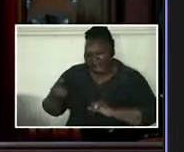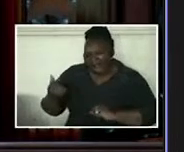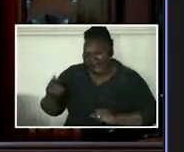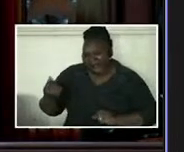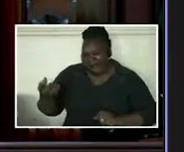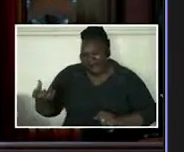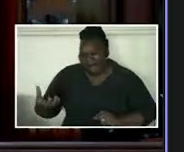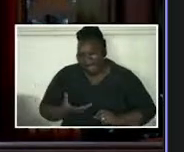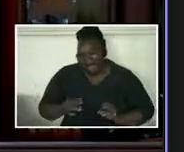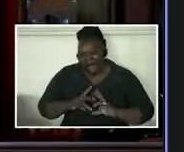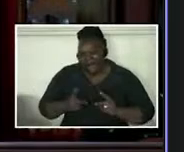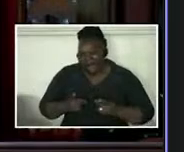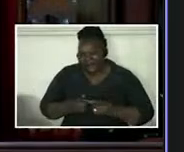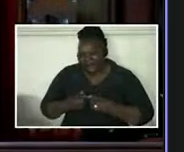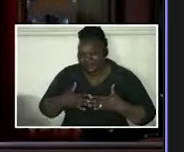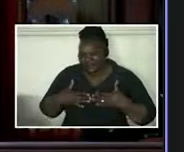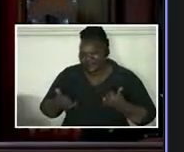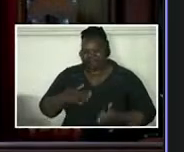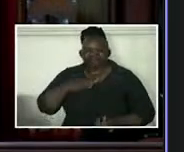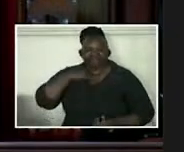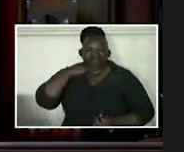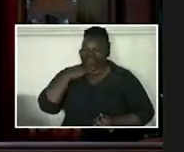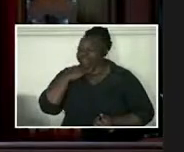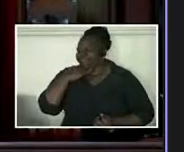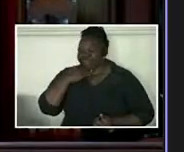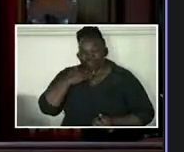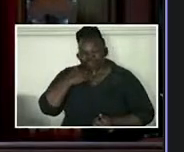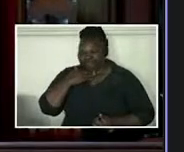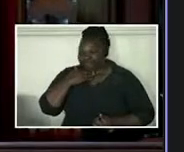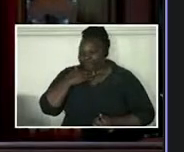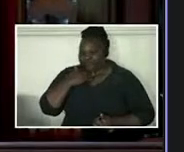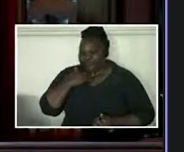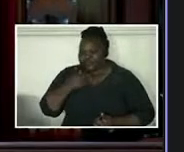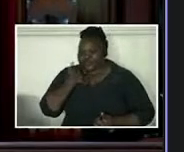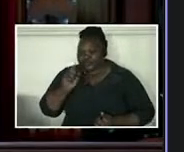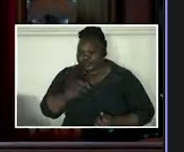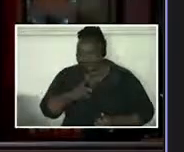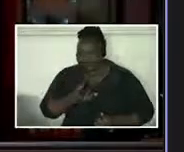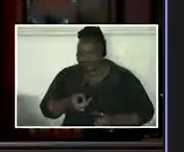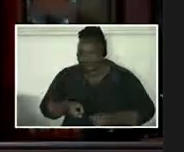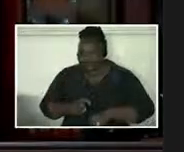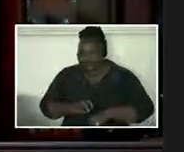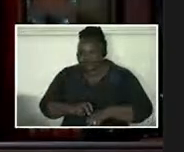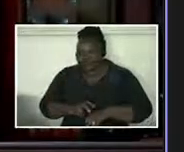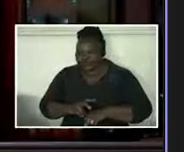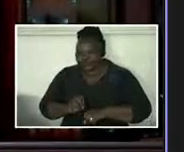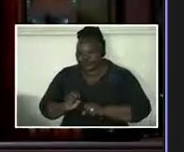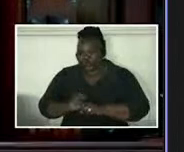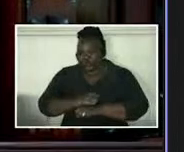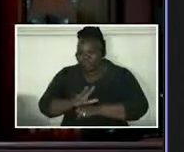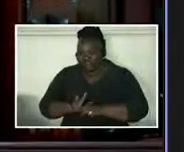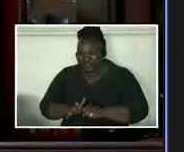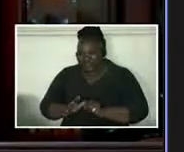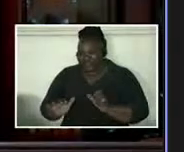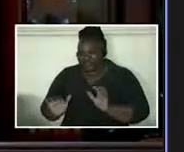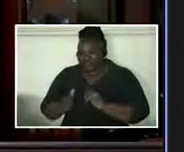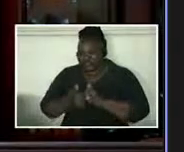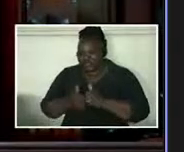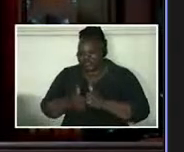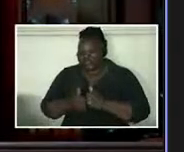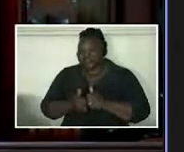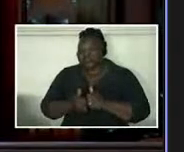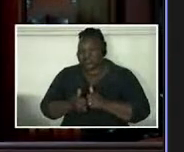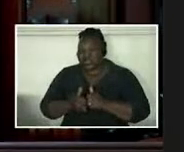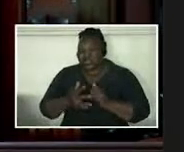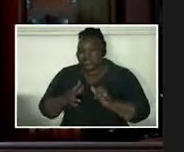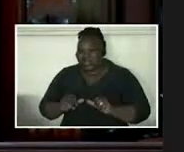of health were not sufficient prior to the public pandemic the challenge is brought about by the pandemic remains like most